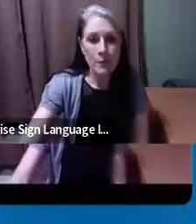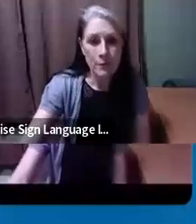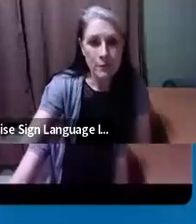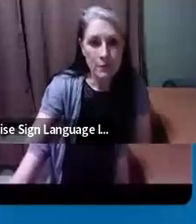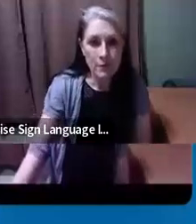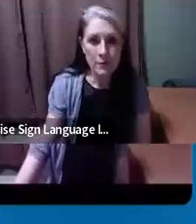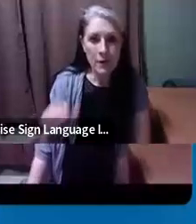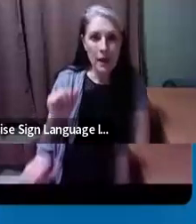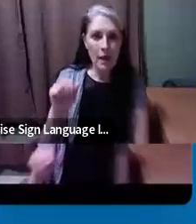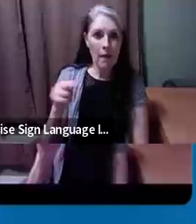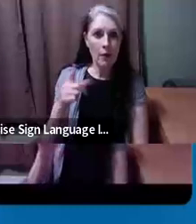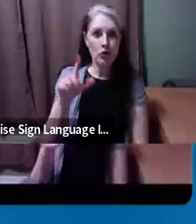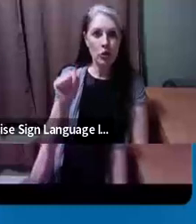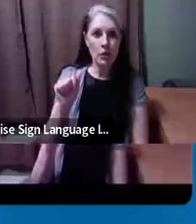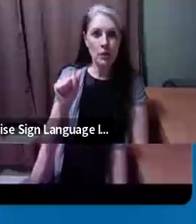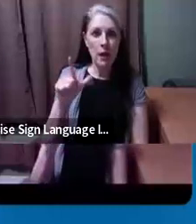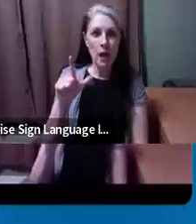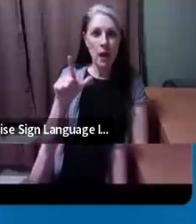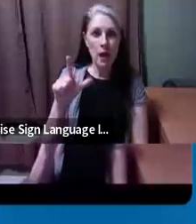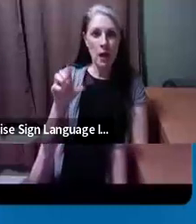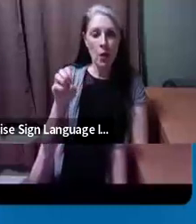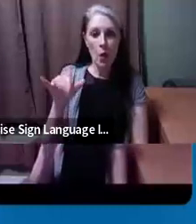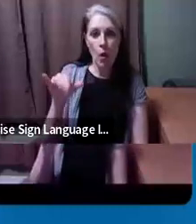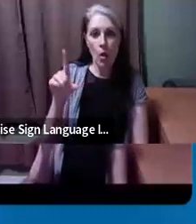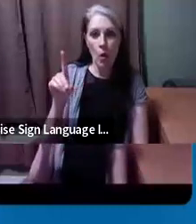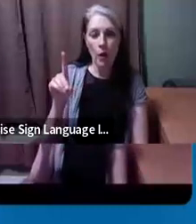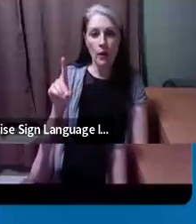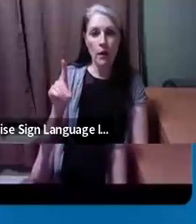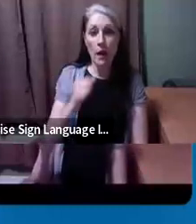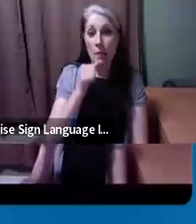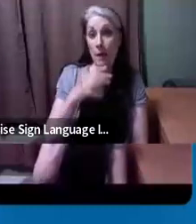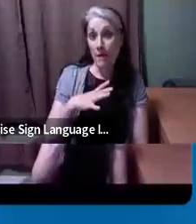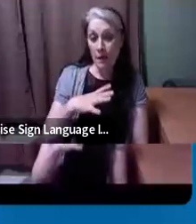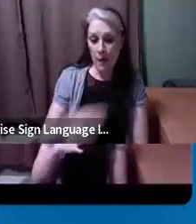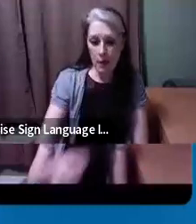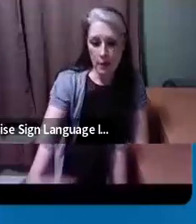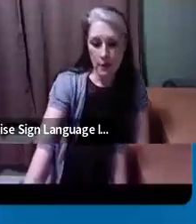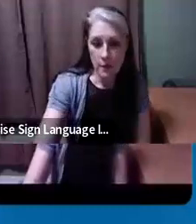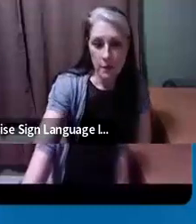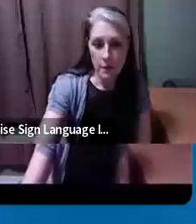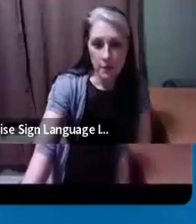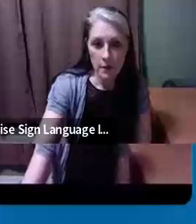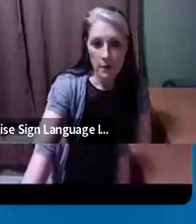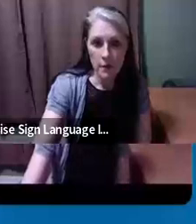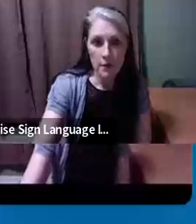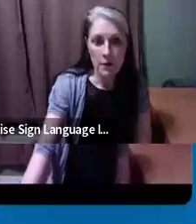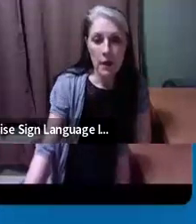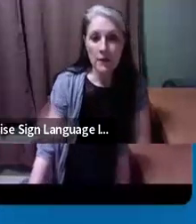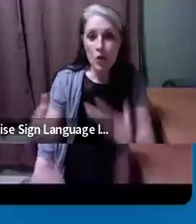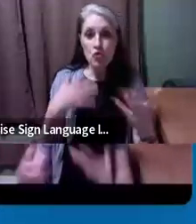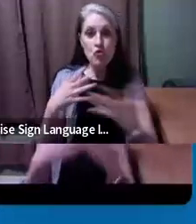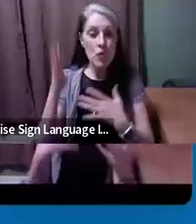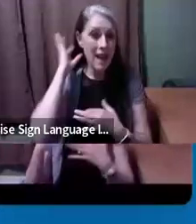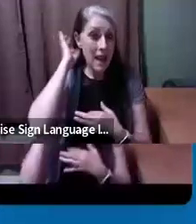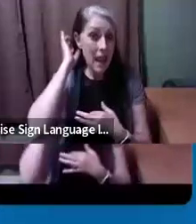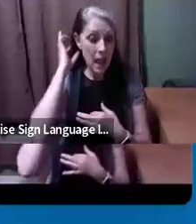My name is Angela. I am a female. I have gray hair. It